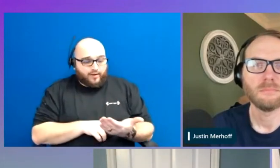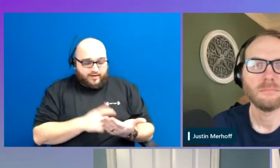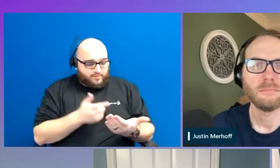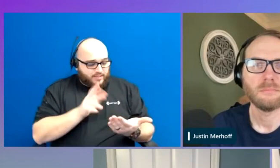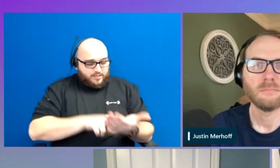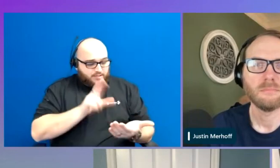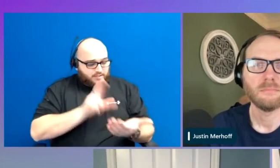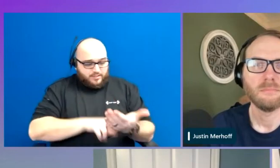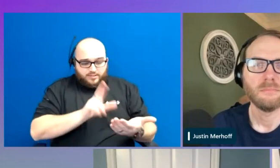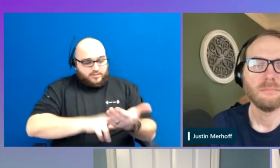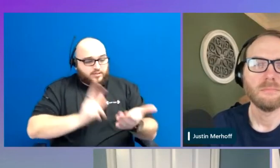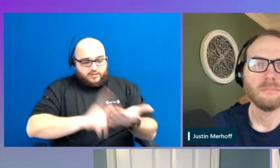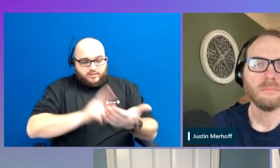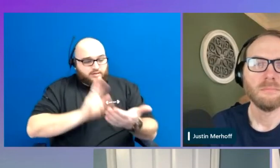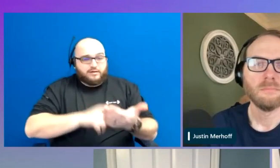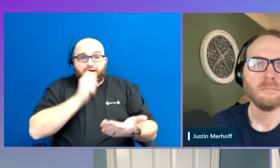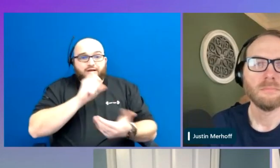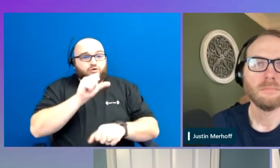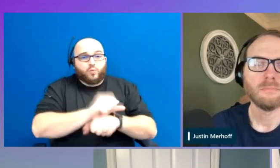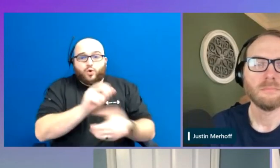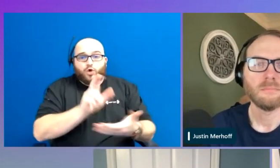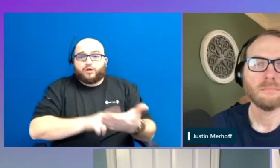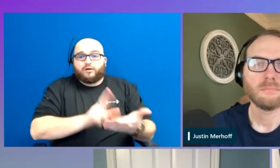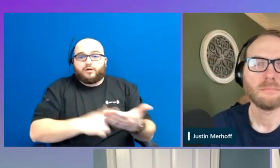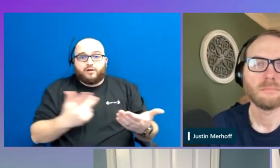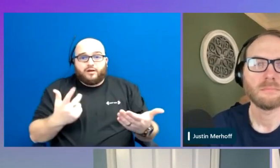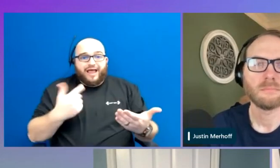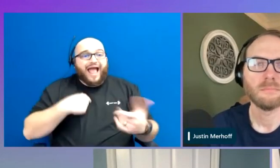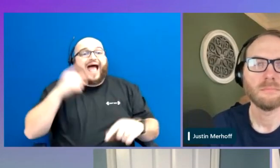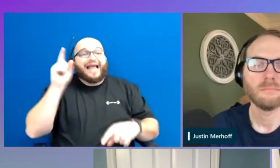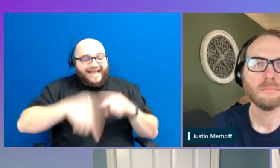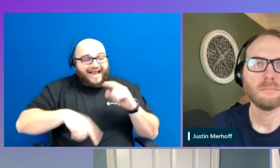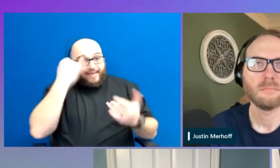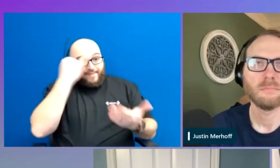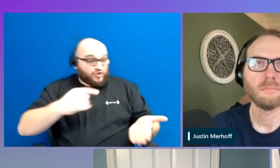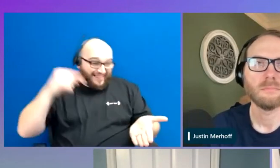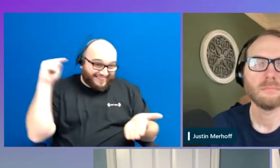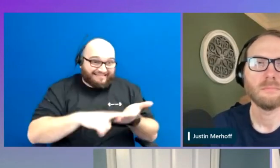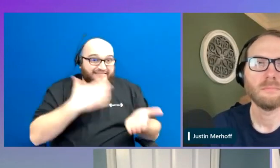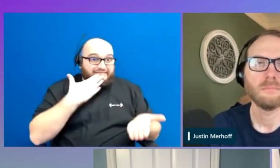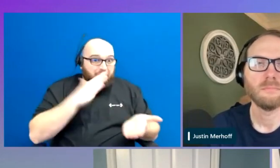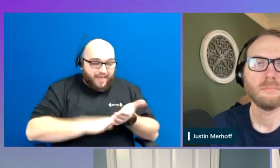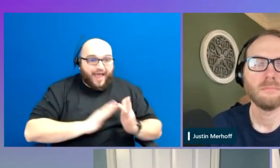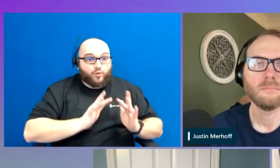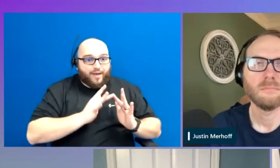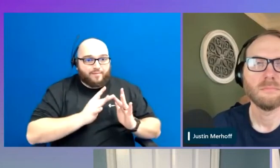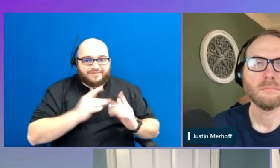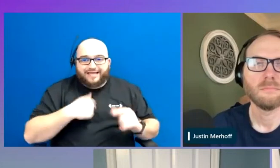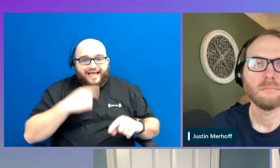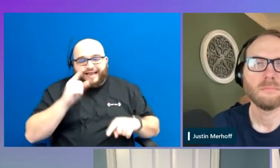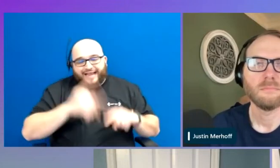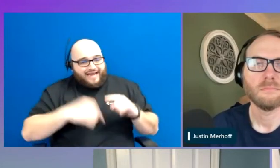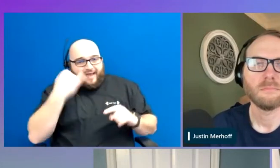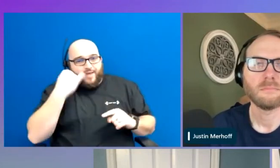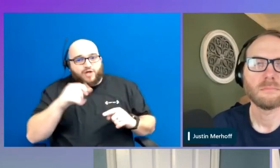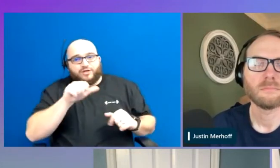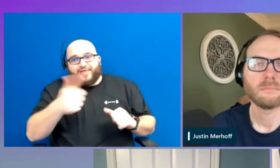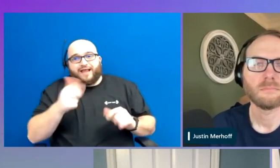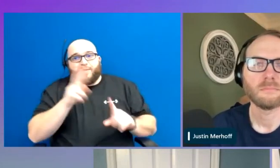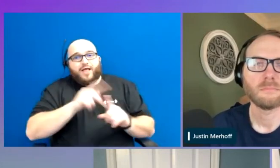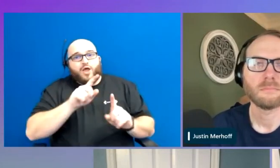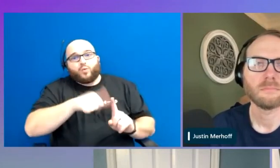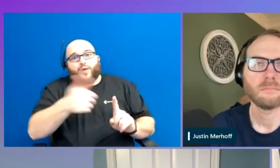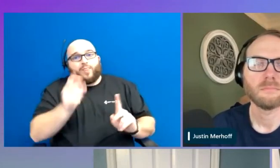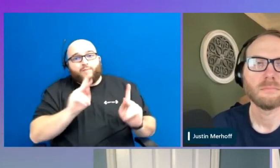And, imagine the kind of frustration I get with those bad websites. But then I try to